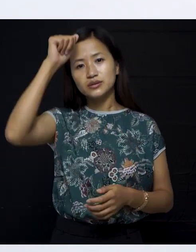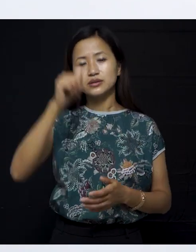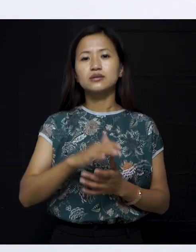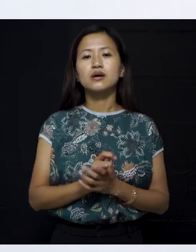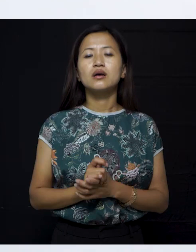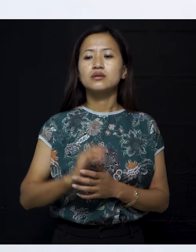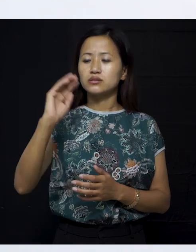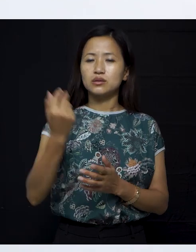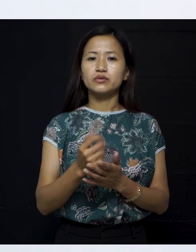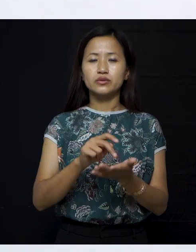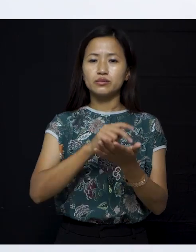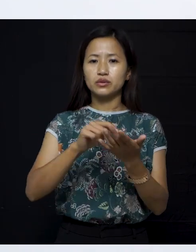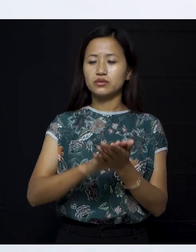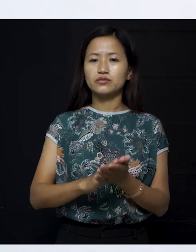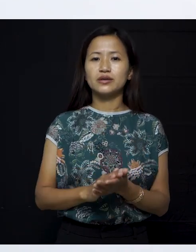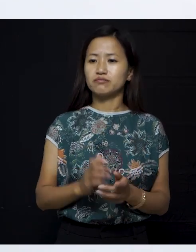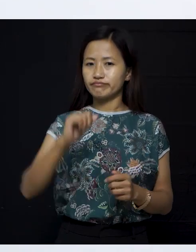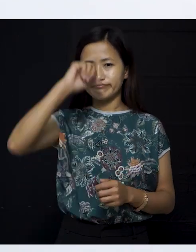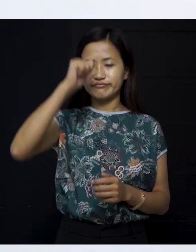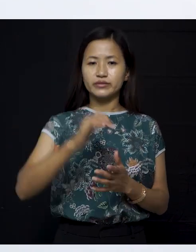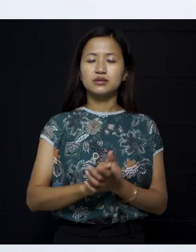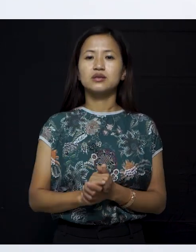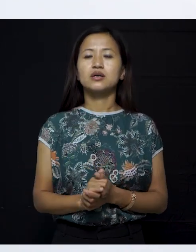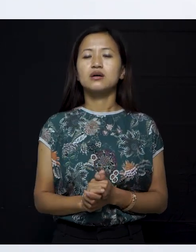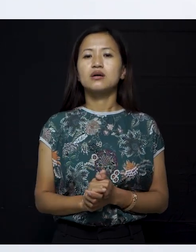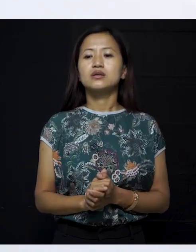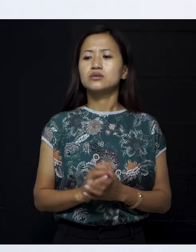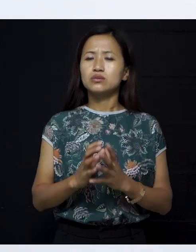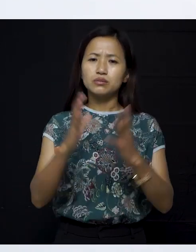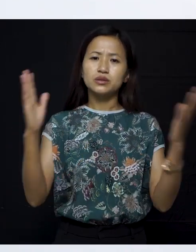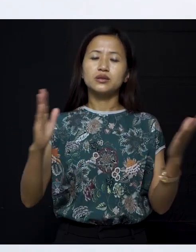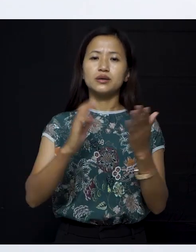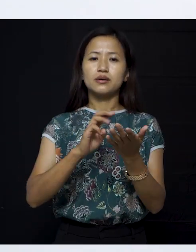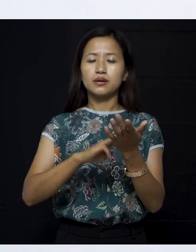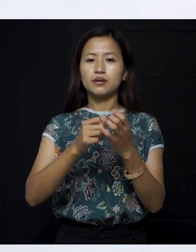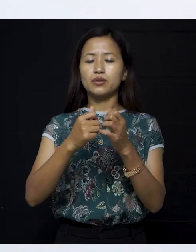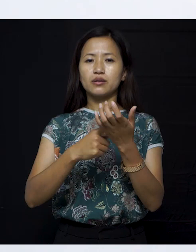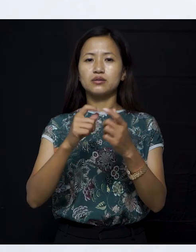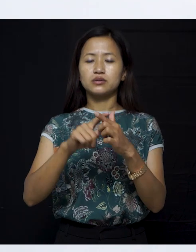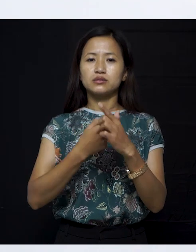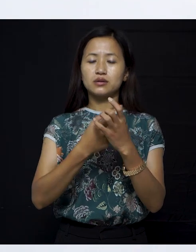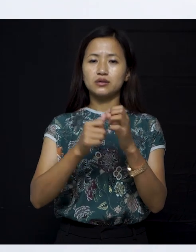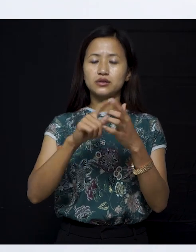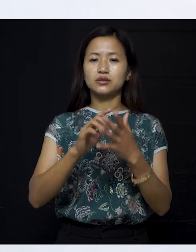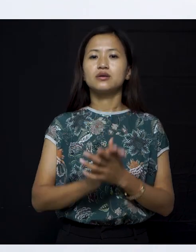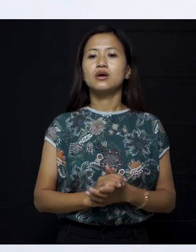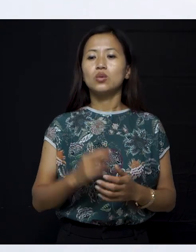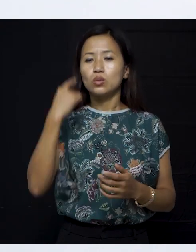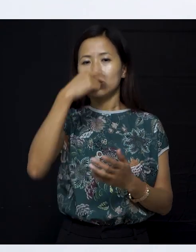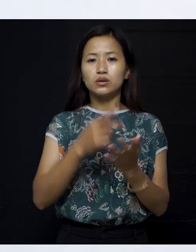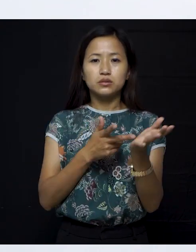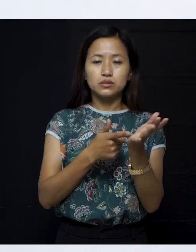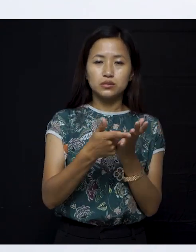them wanted to be a part of India. So many Maharajas and the Nawabs, who are the rulers, so